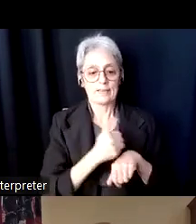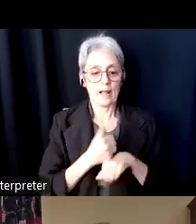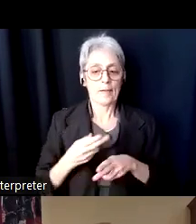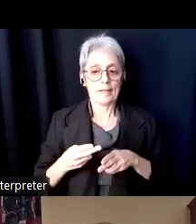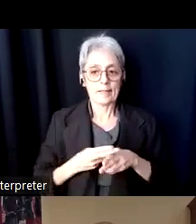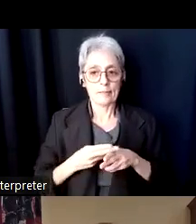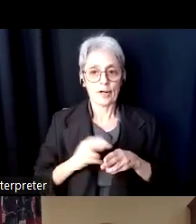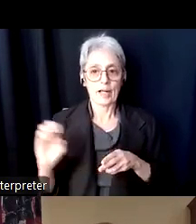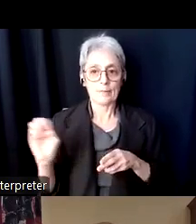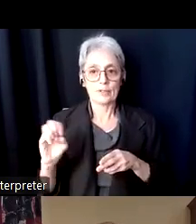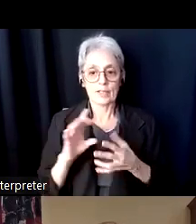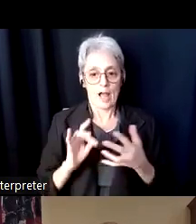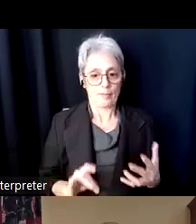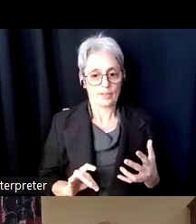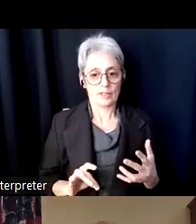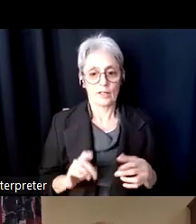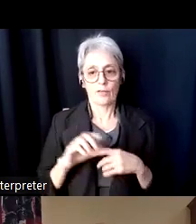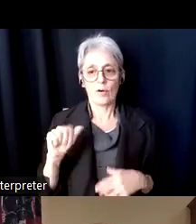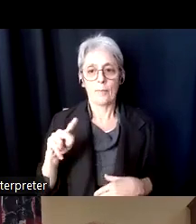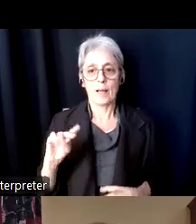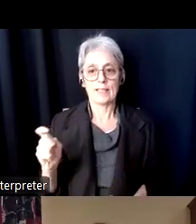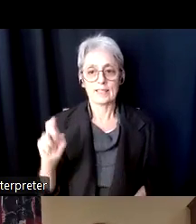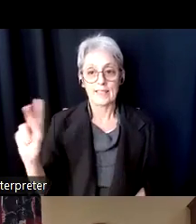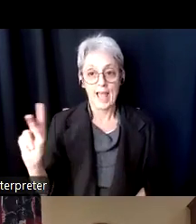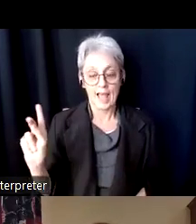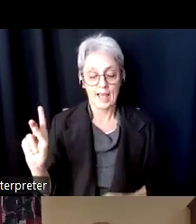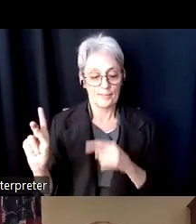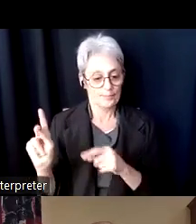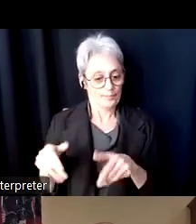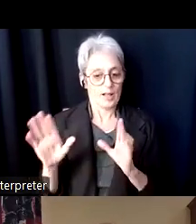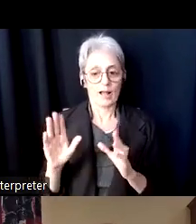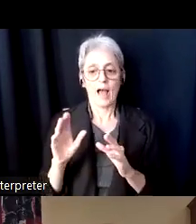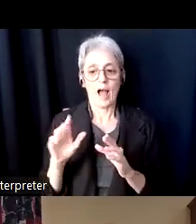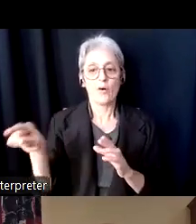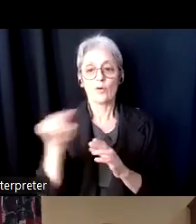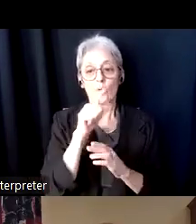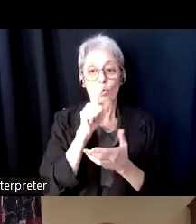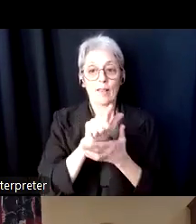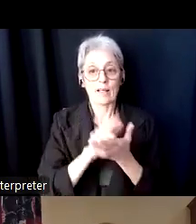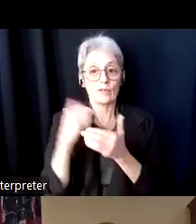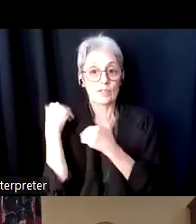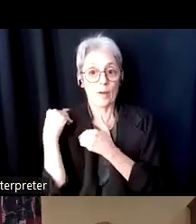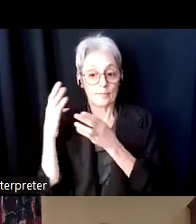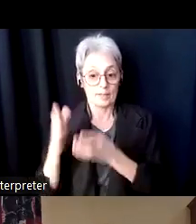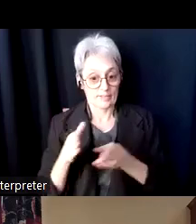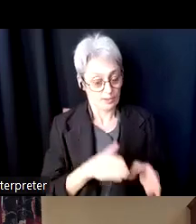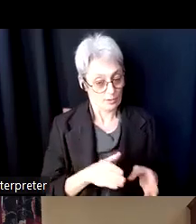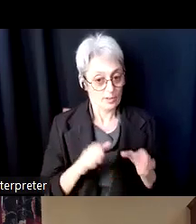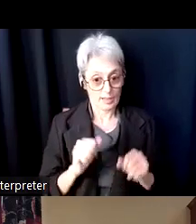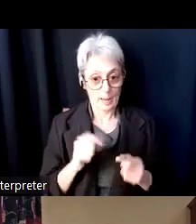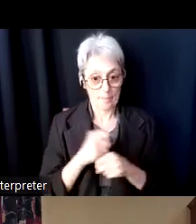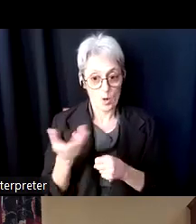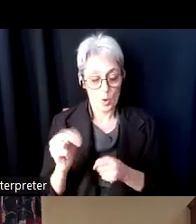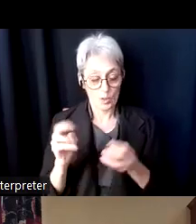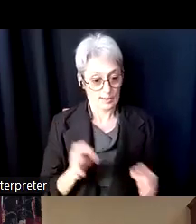options via their Appendix K, allowing for legally responsible individuals to provide care, which is an important